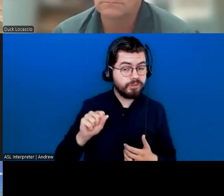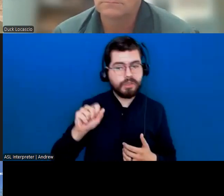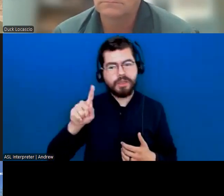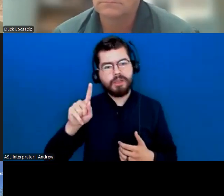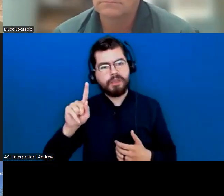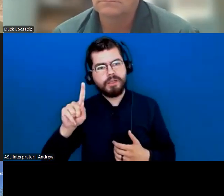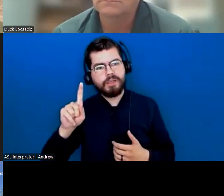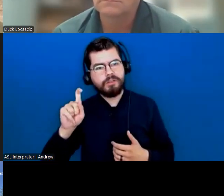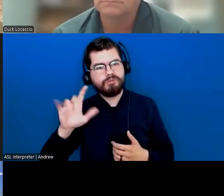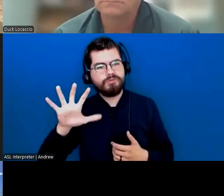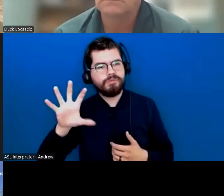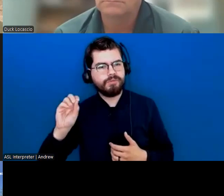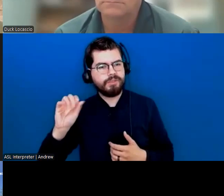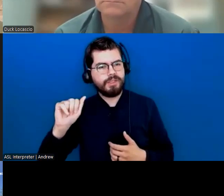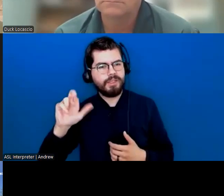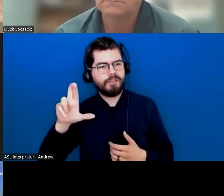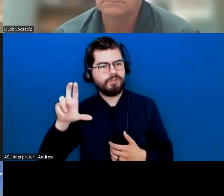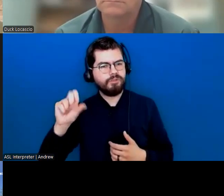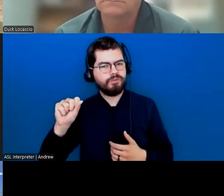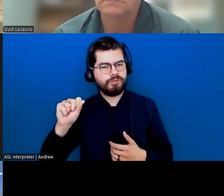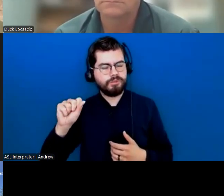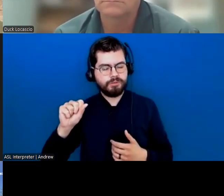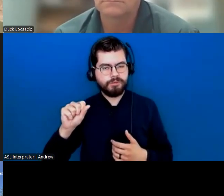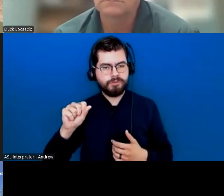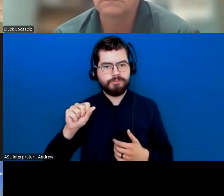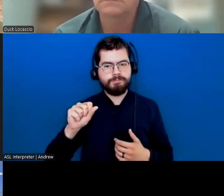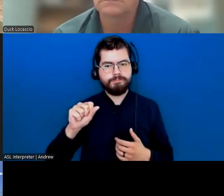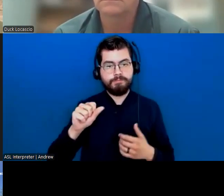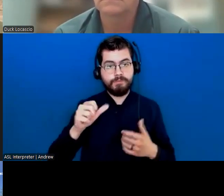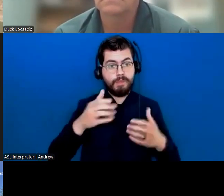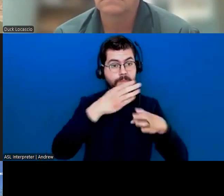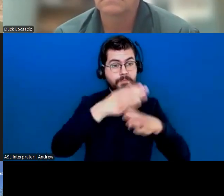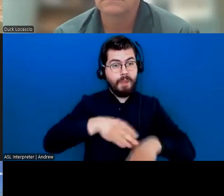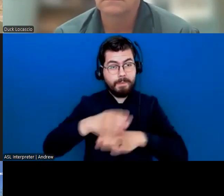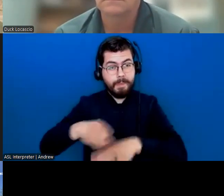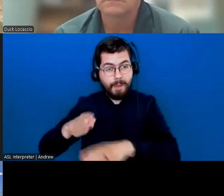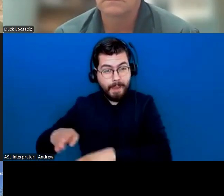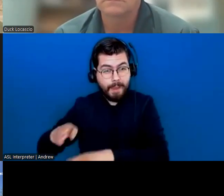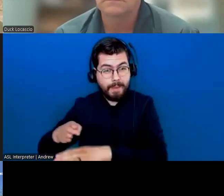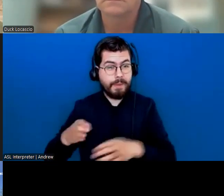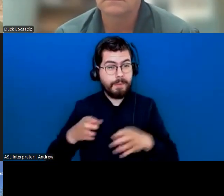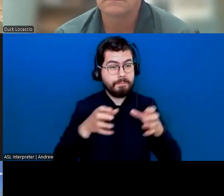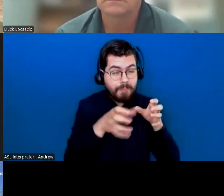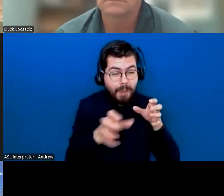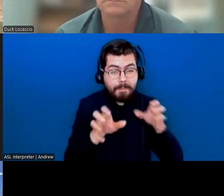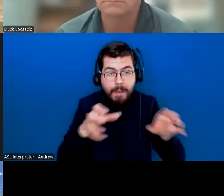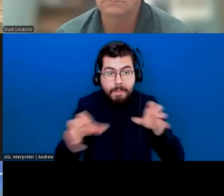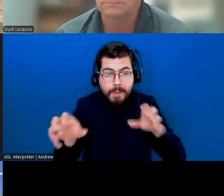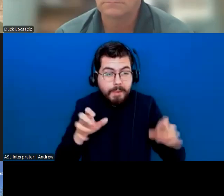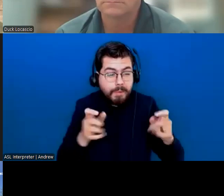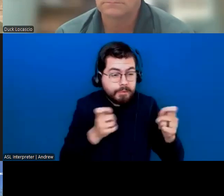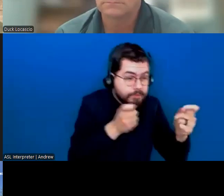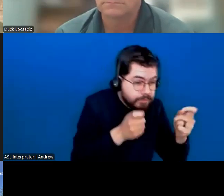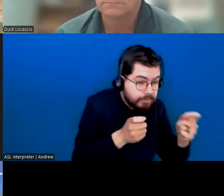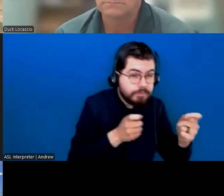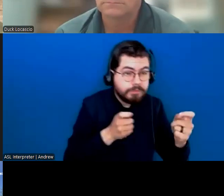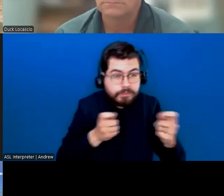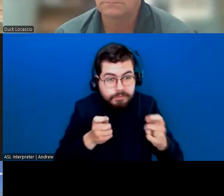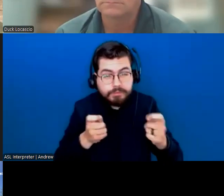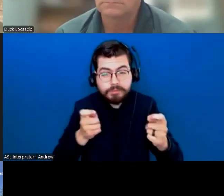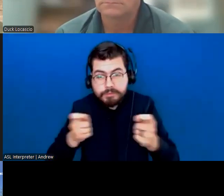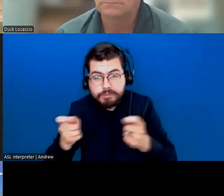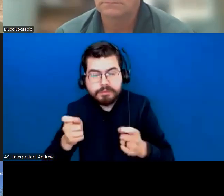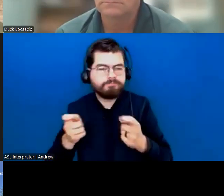it's just not feasible to divide it up into small portions and micromanage each one. As